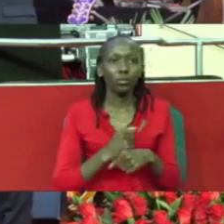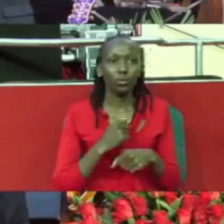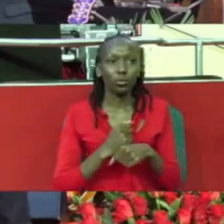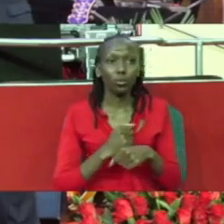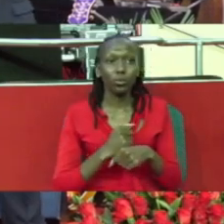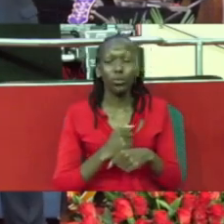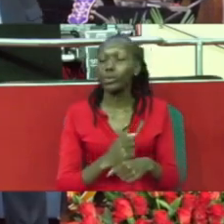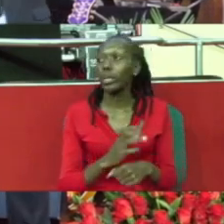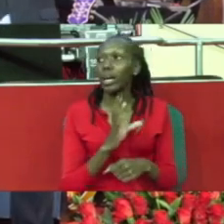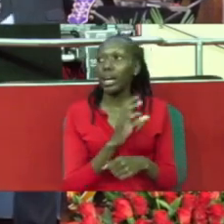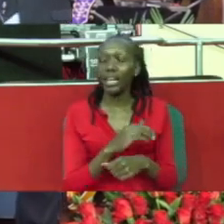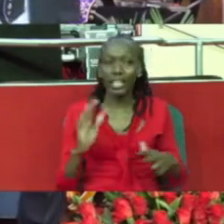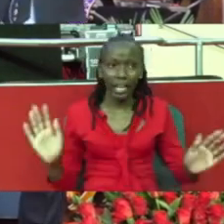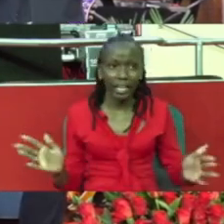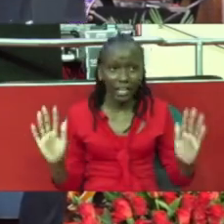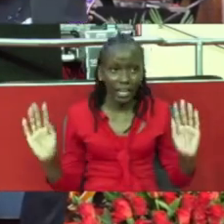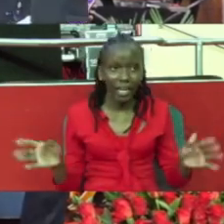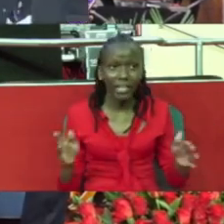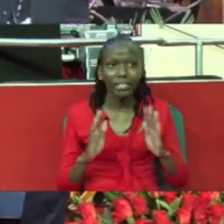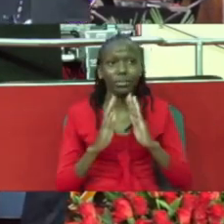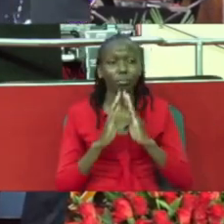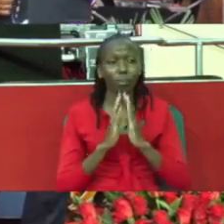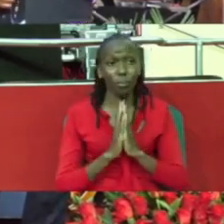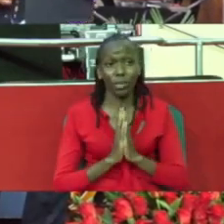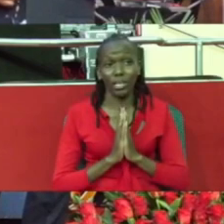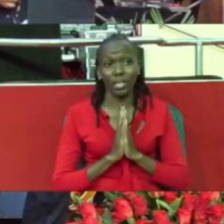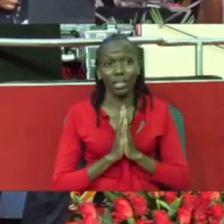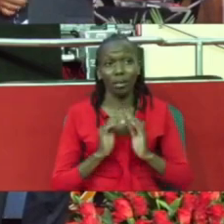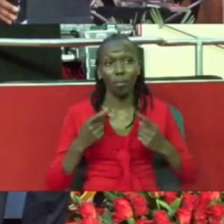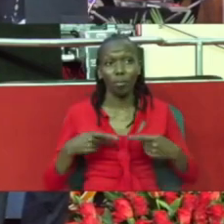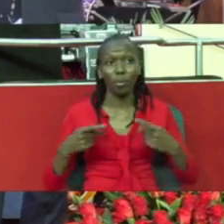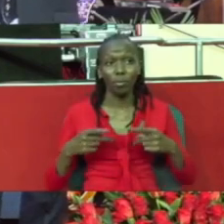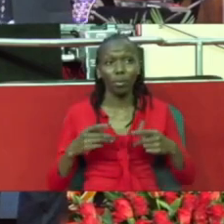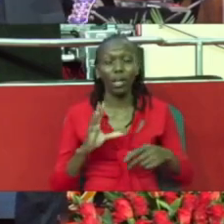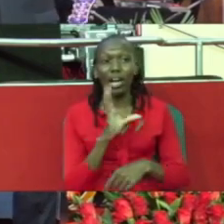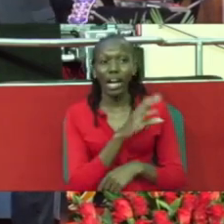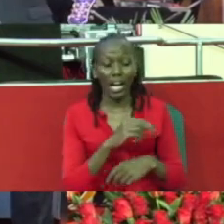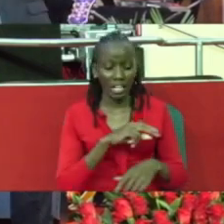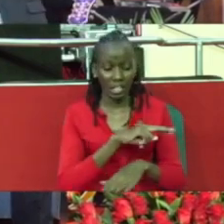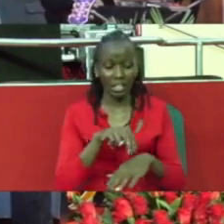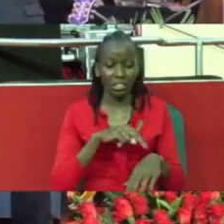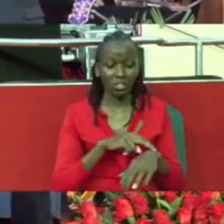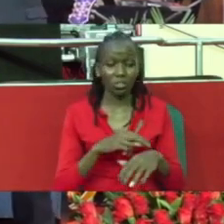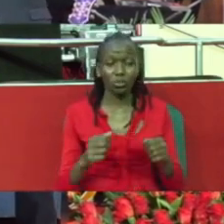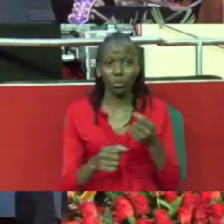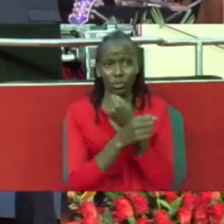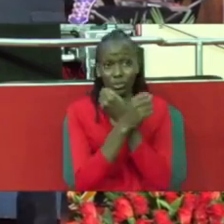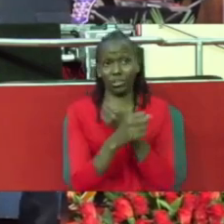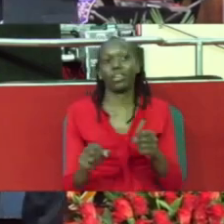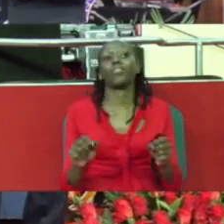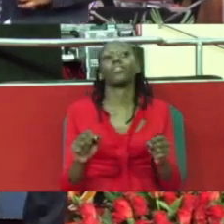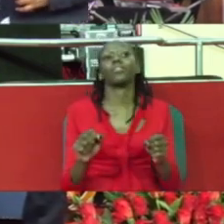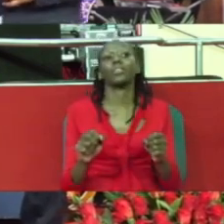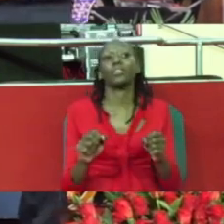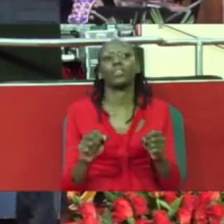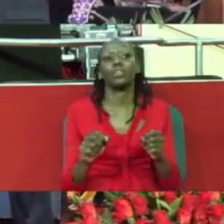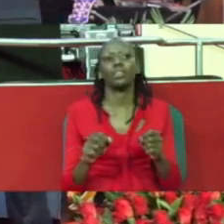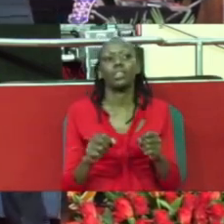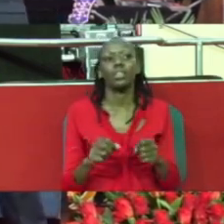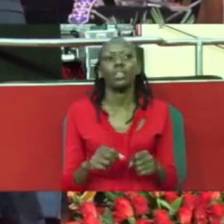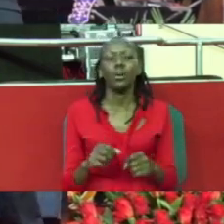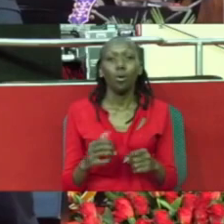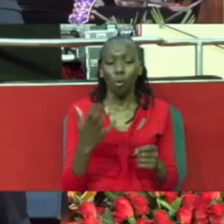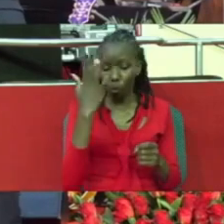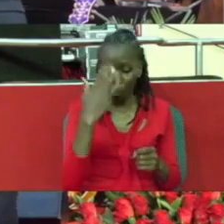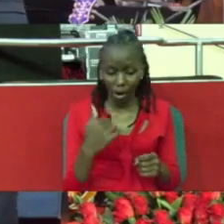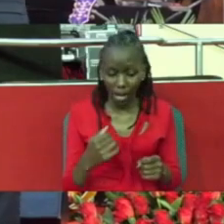prayers. Alipaswa tu kuwafanya watu waweze kuomba. And the nation was saved. Na taifa nzima likaokolewa. Why do we have people like Jeremiah? Kwa